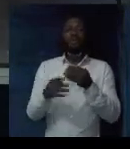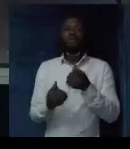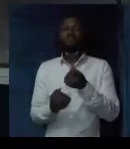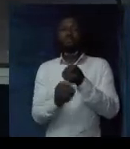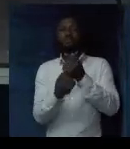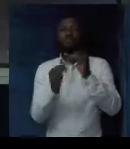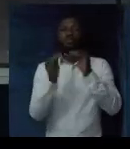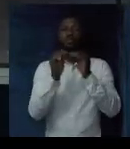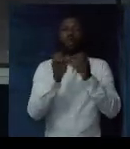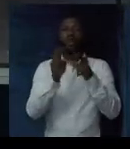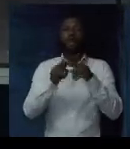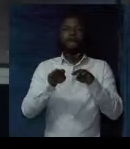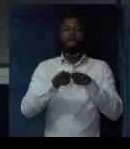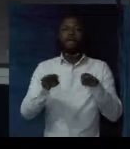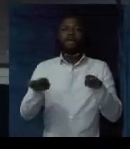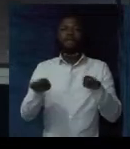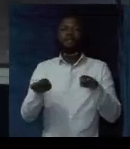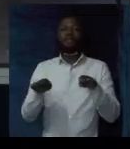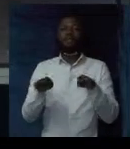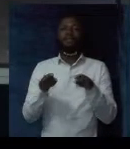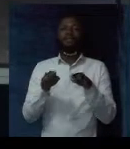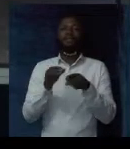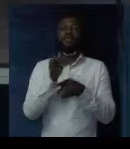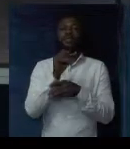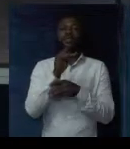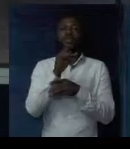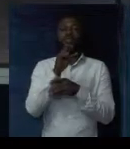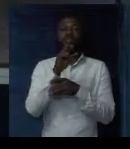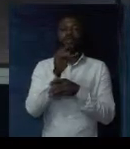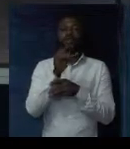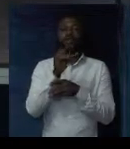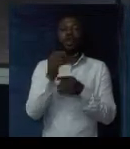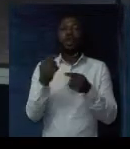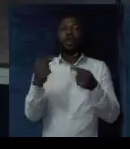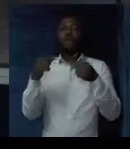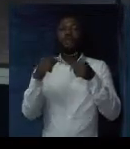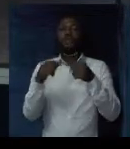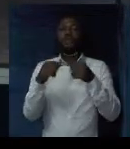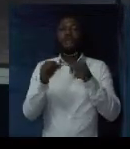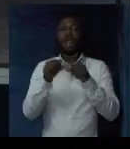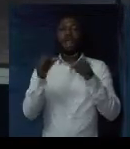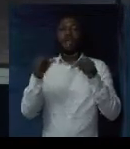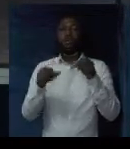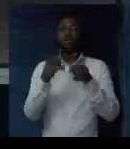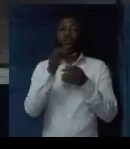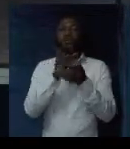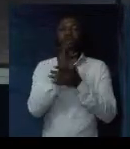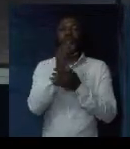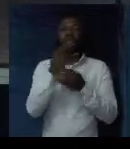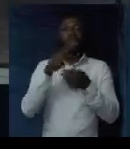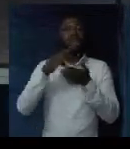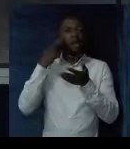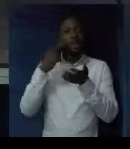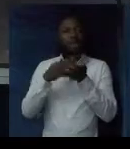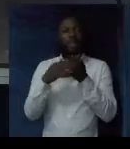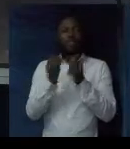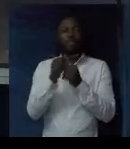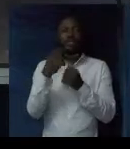Are they equal, or are they parallel? Interior opposite angles, don't forget the one that is recognized with the U.